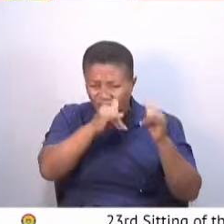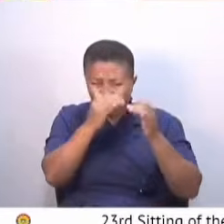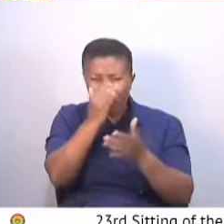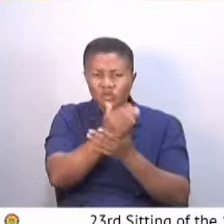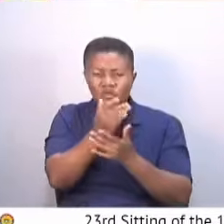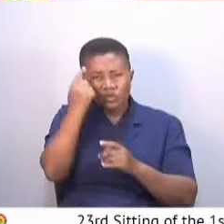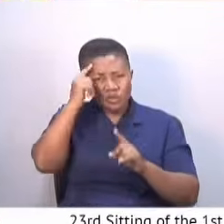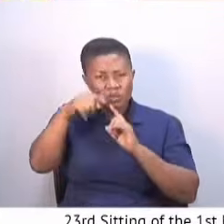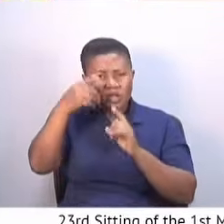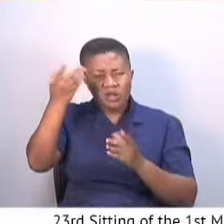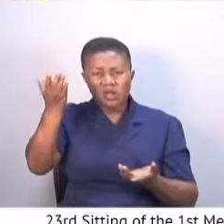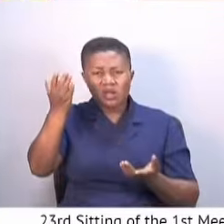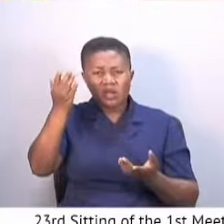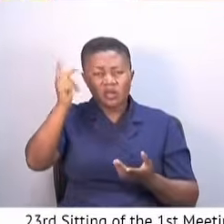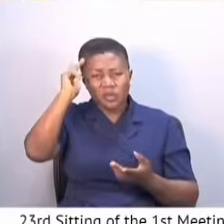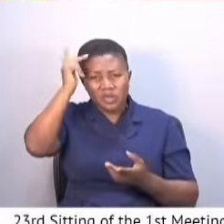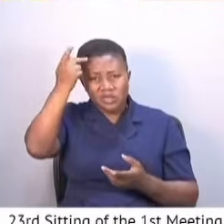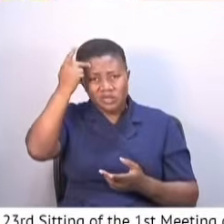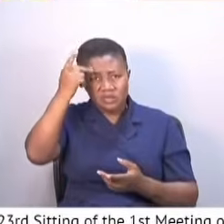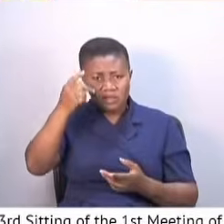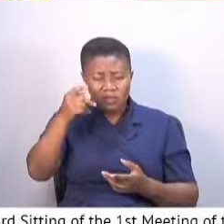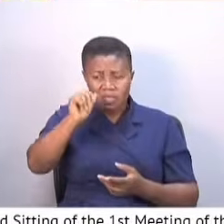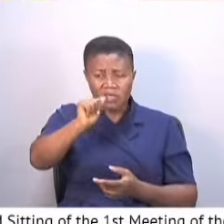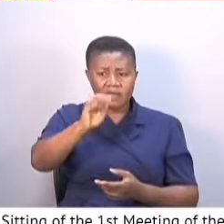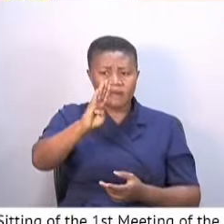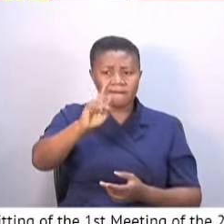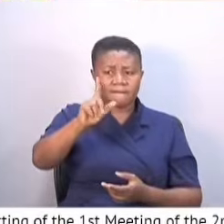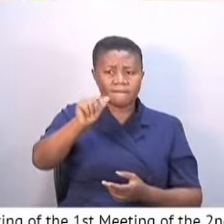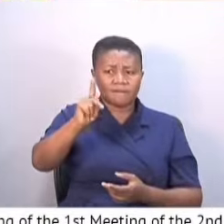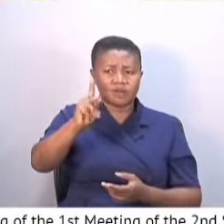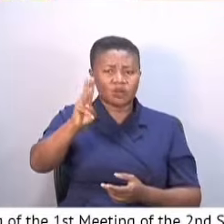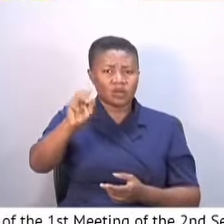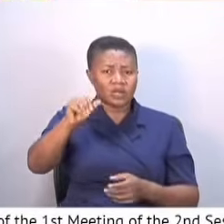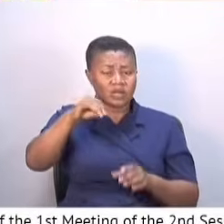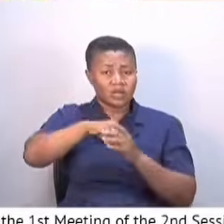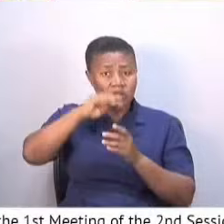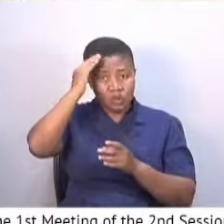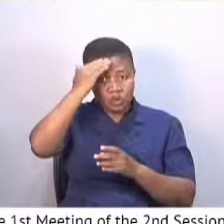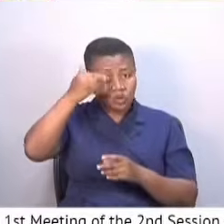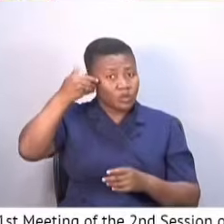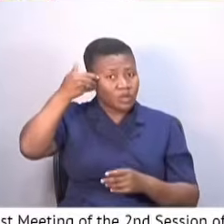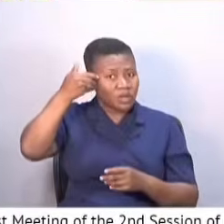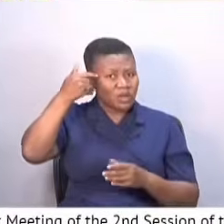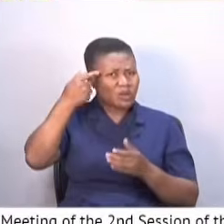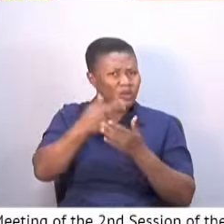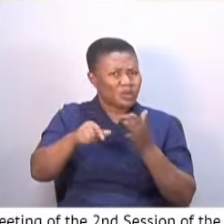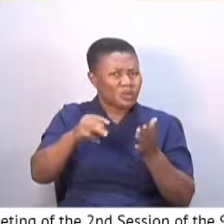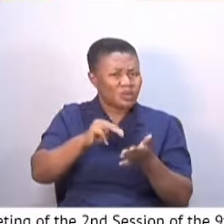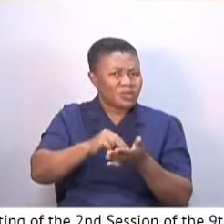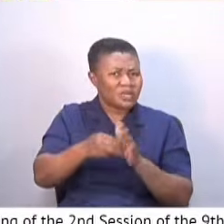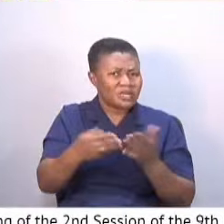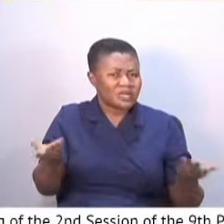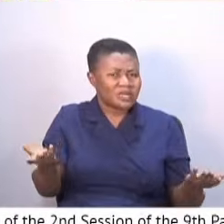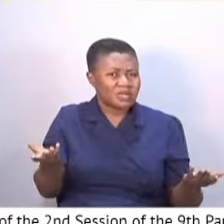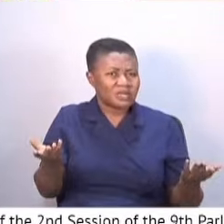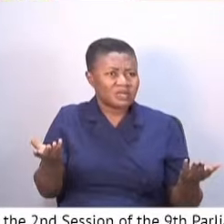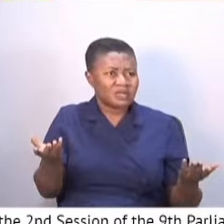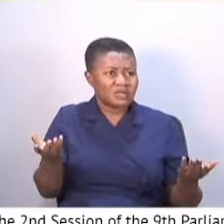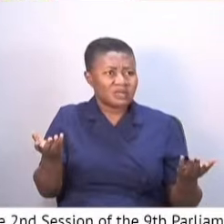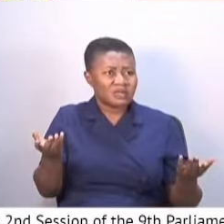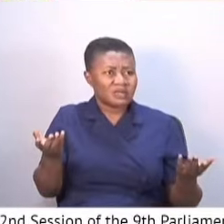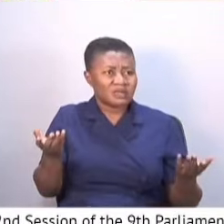with Ablakwa in Korea? What does it got to do with Ablakwa in Korea? Indeed,